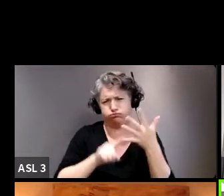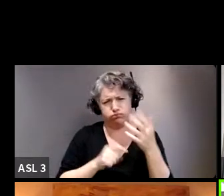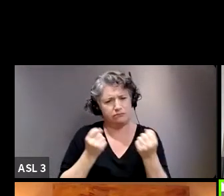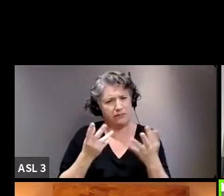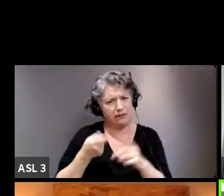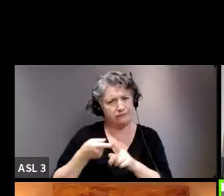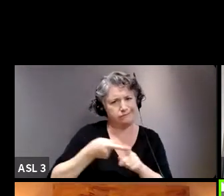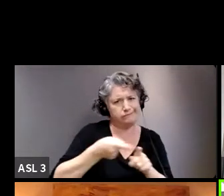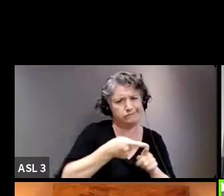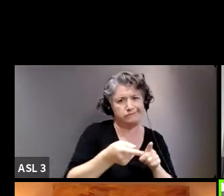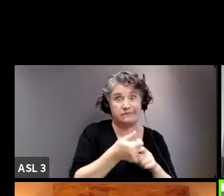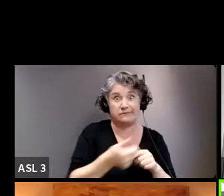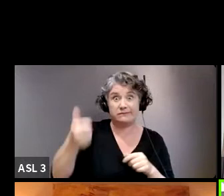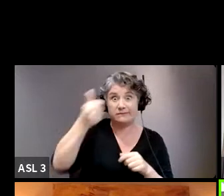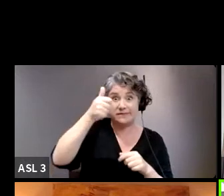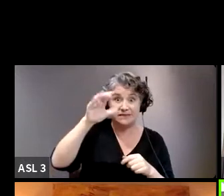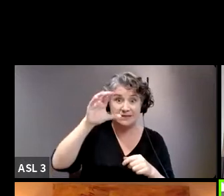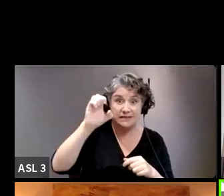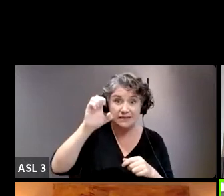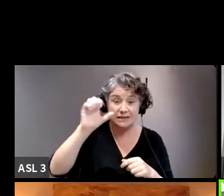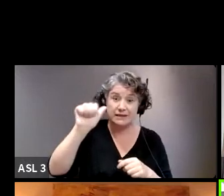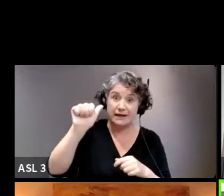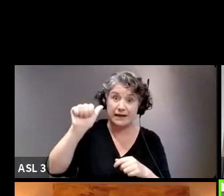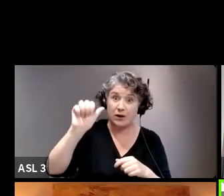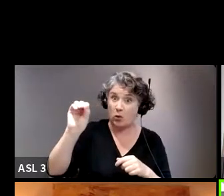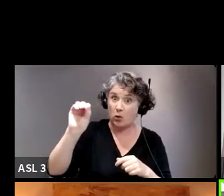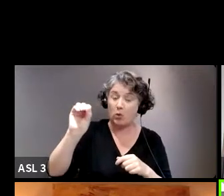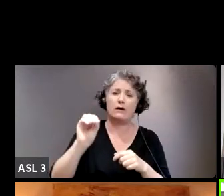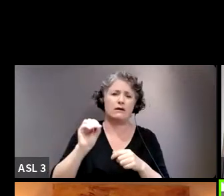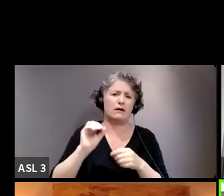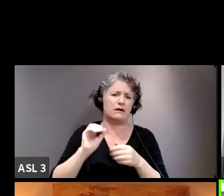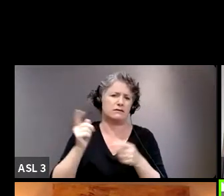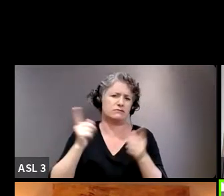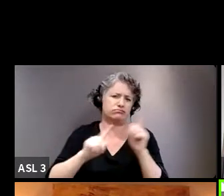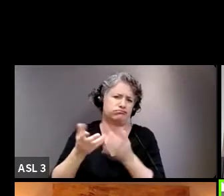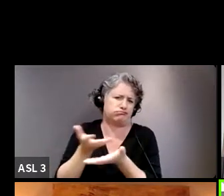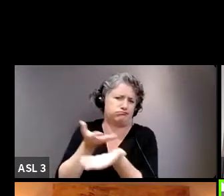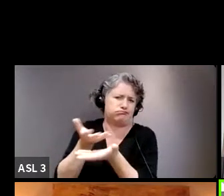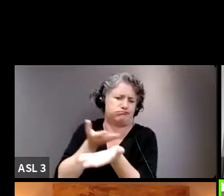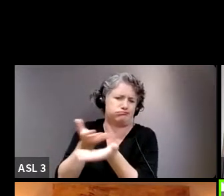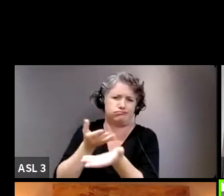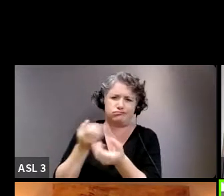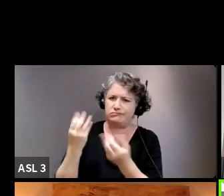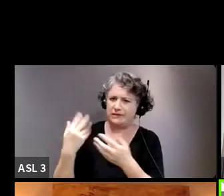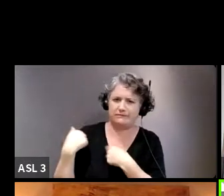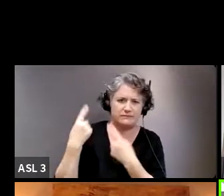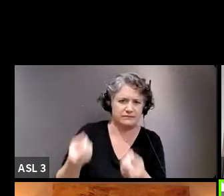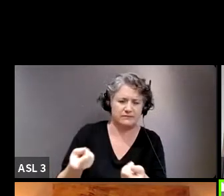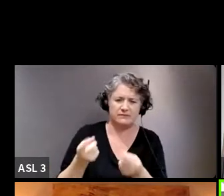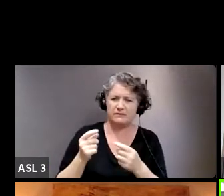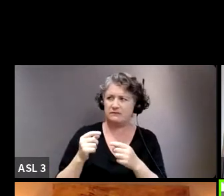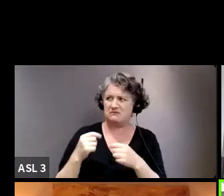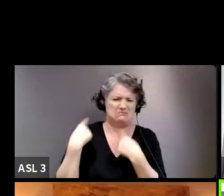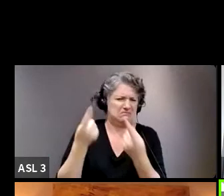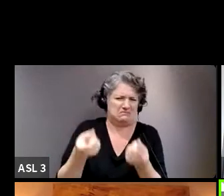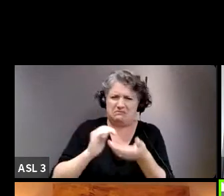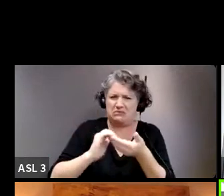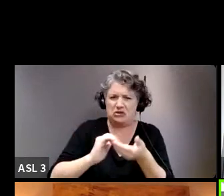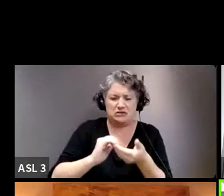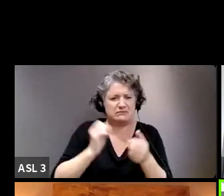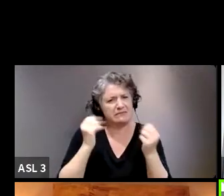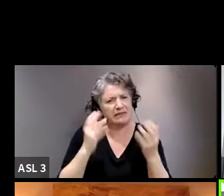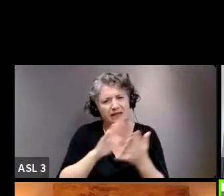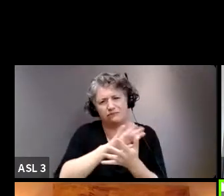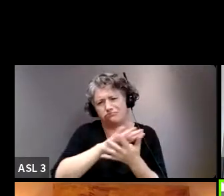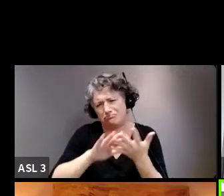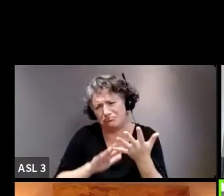ceo and graciously on her behalf of their full executive on a range of ongoing partnerships that we have and new ways for us